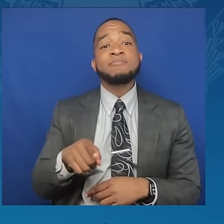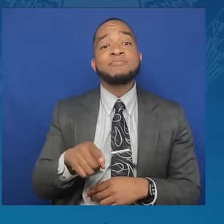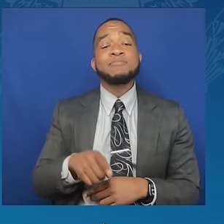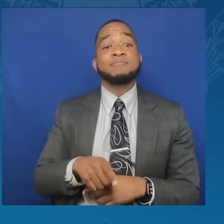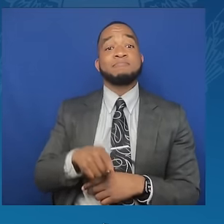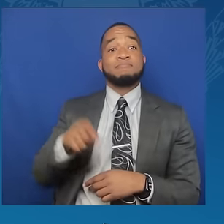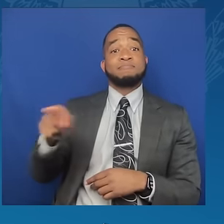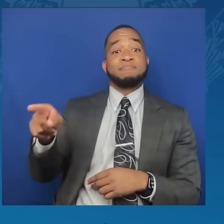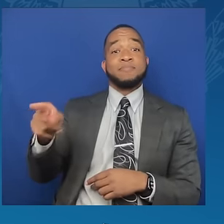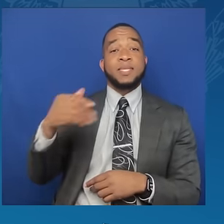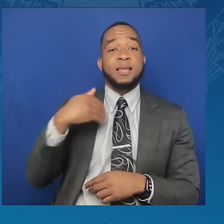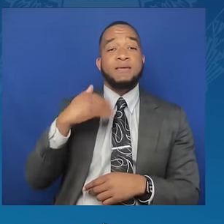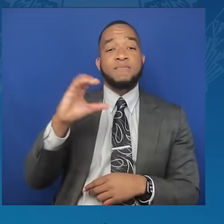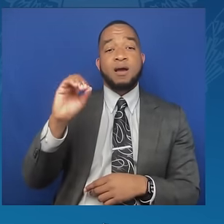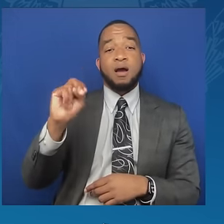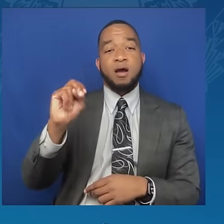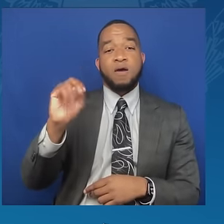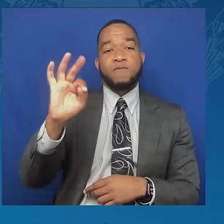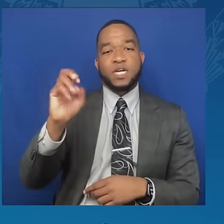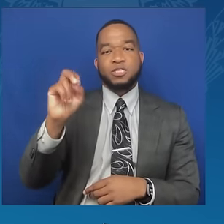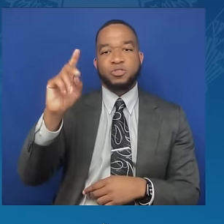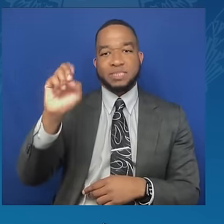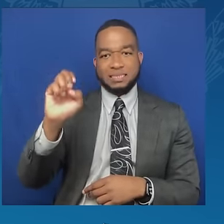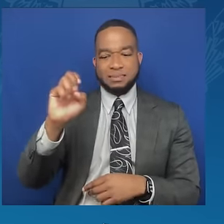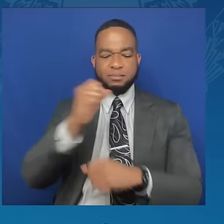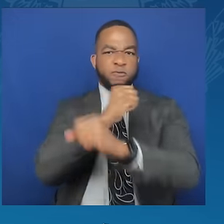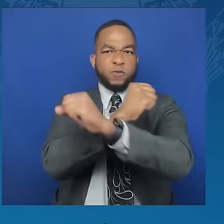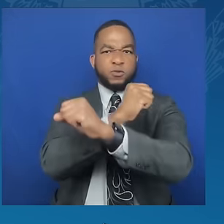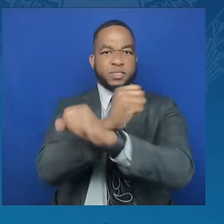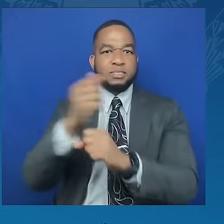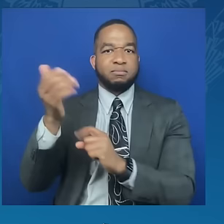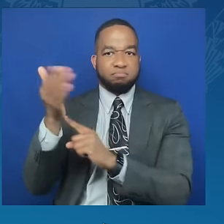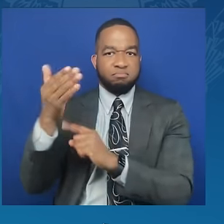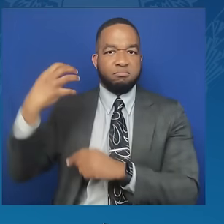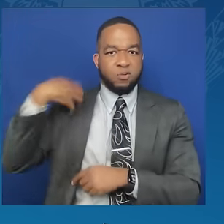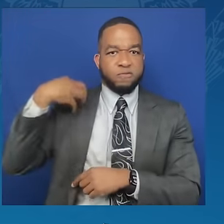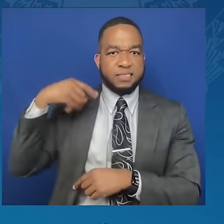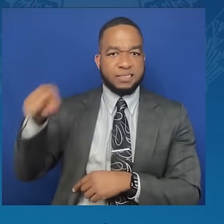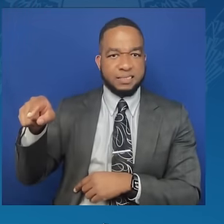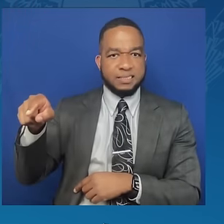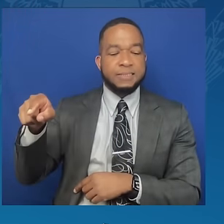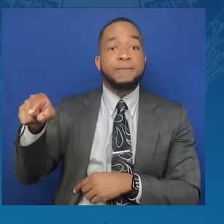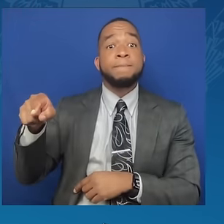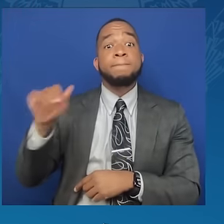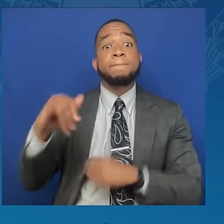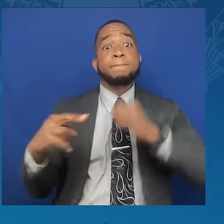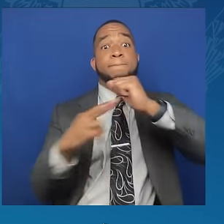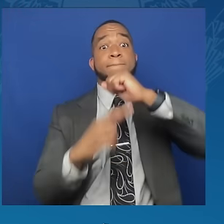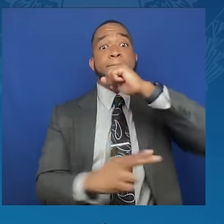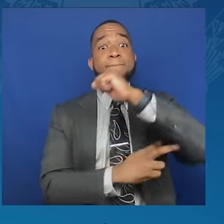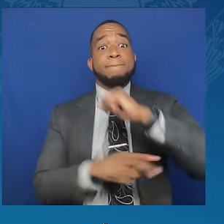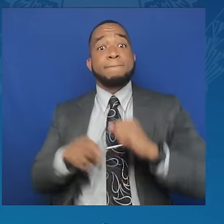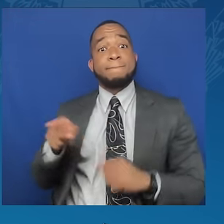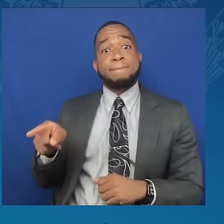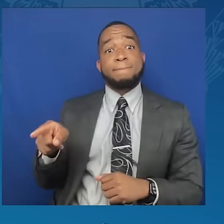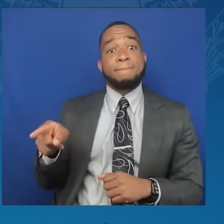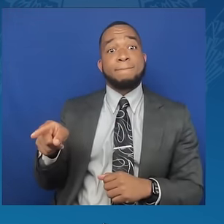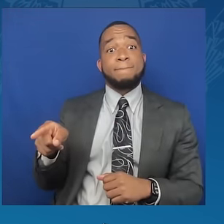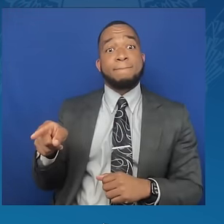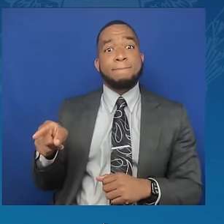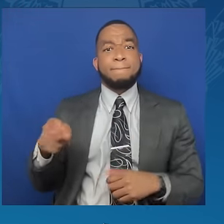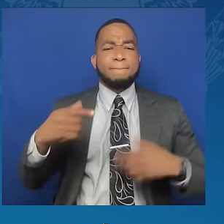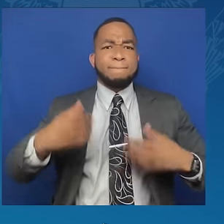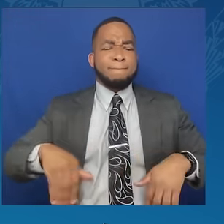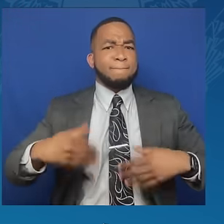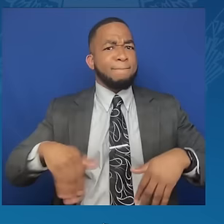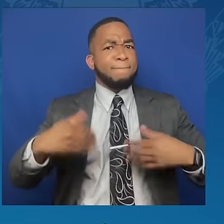bridge was transformed by the blood and suffering of those brutally beaten on it while